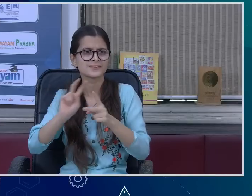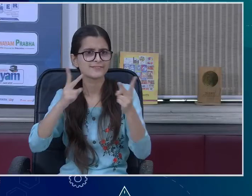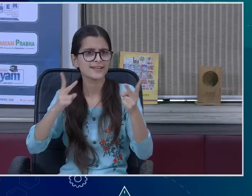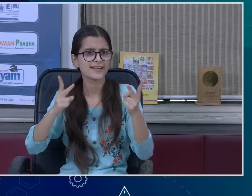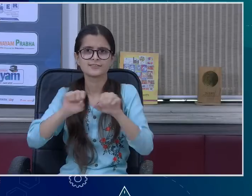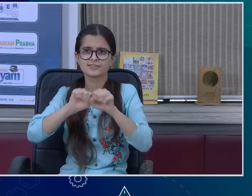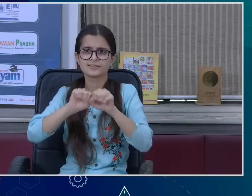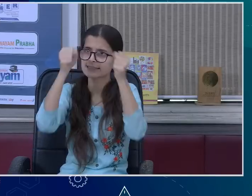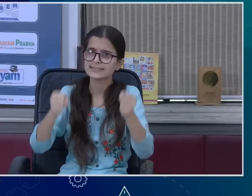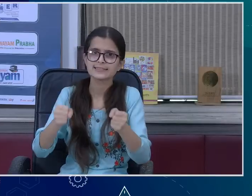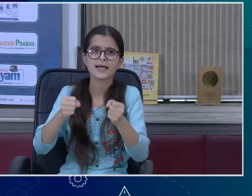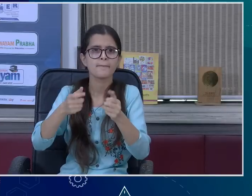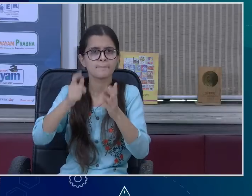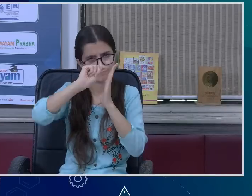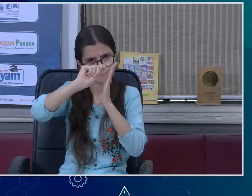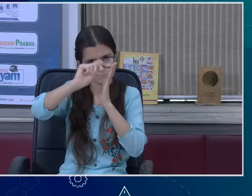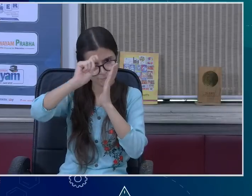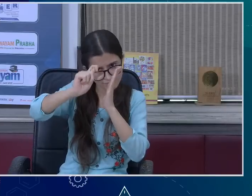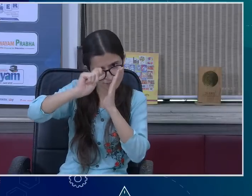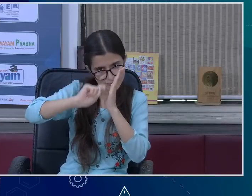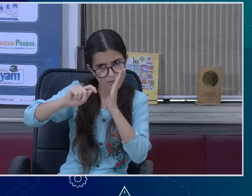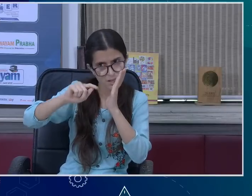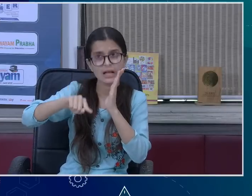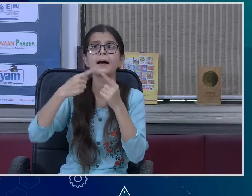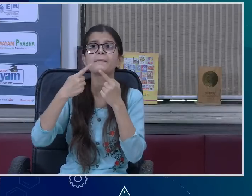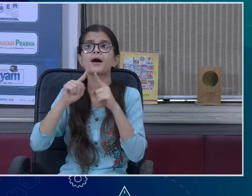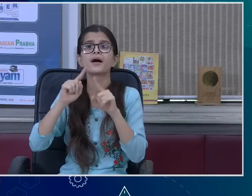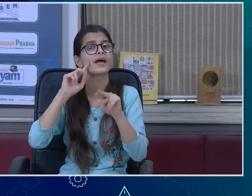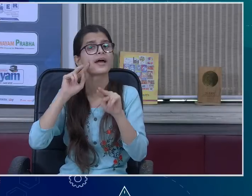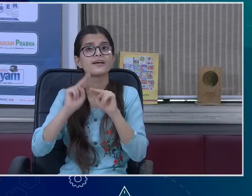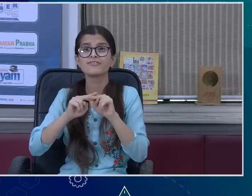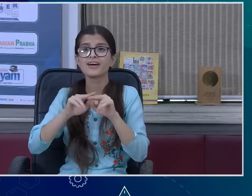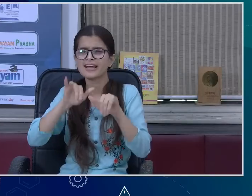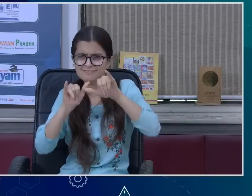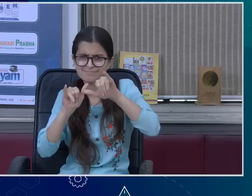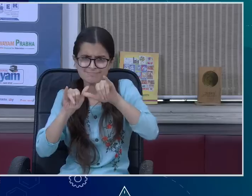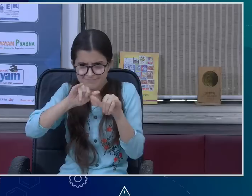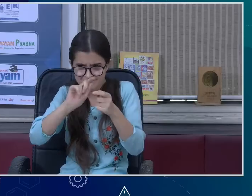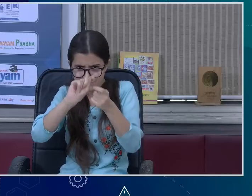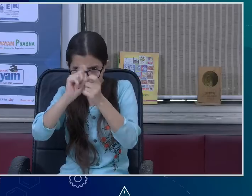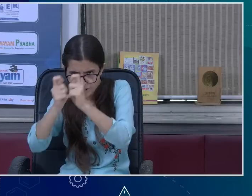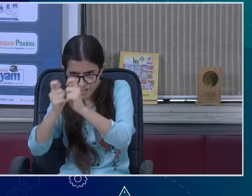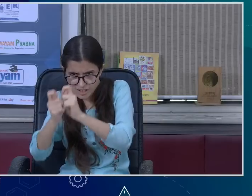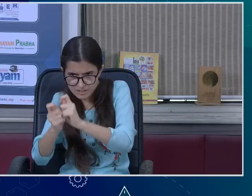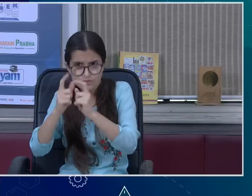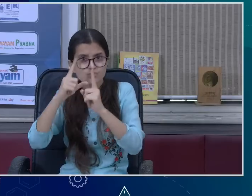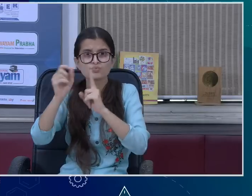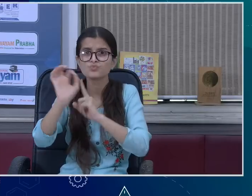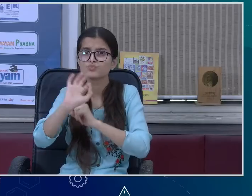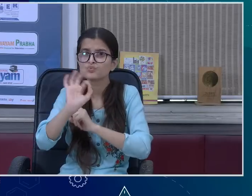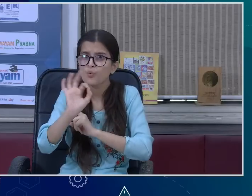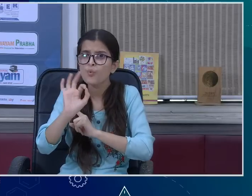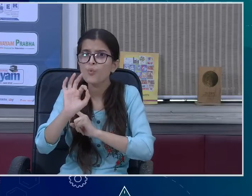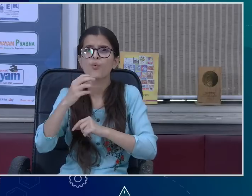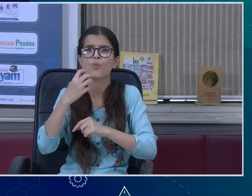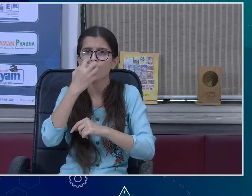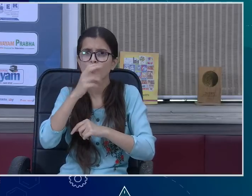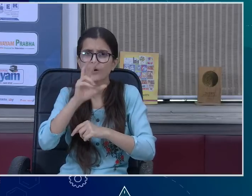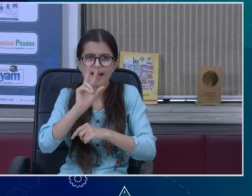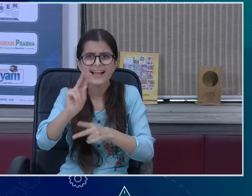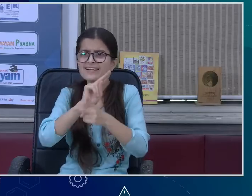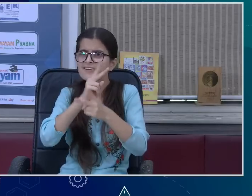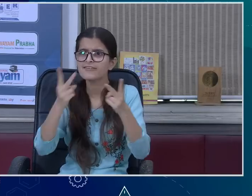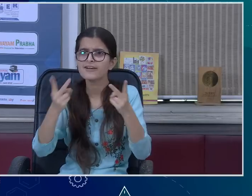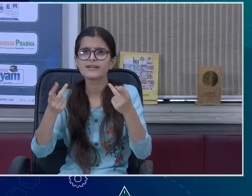is written structure. But if we kind of adopt oral test for children, that way the children will